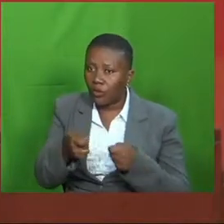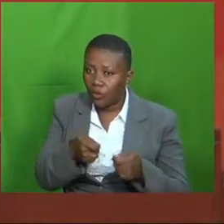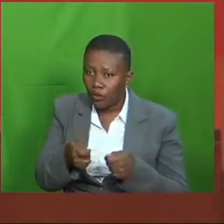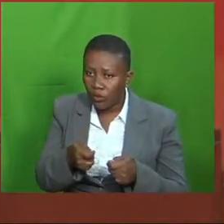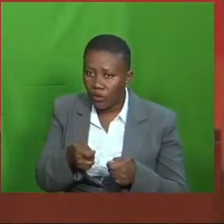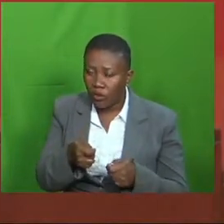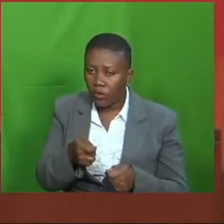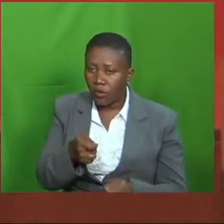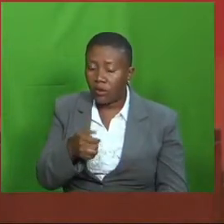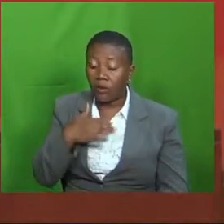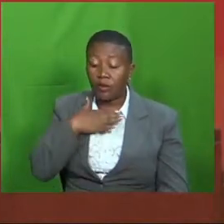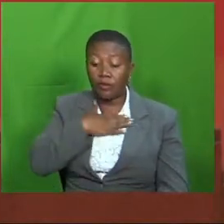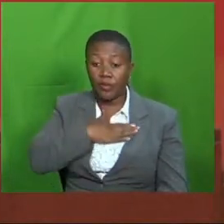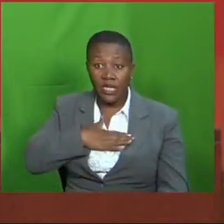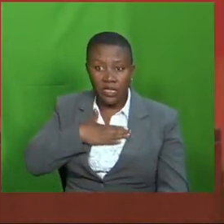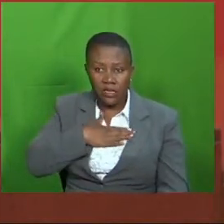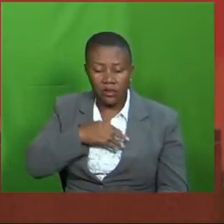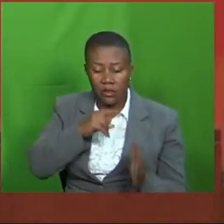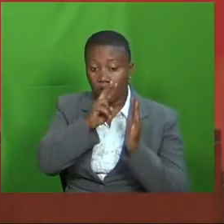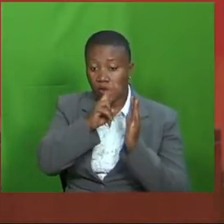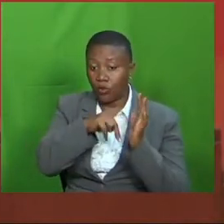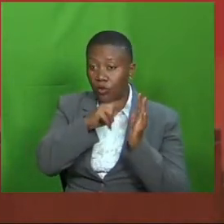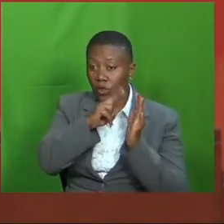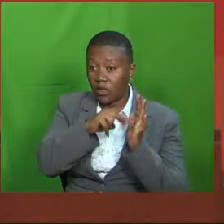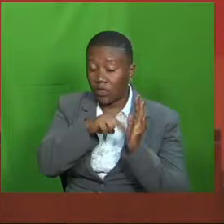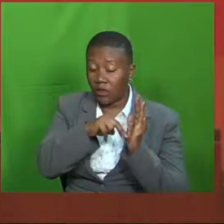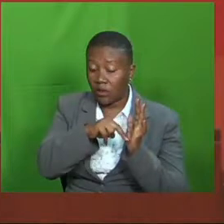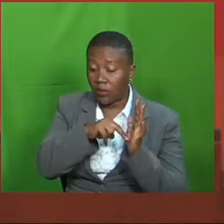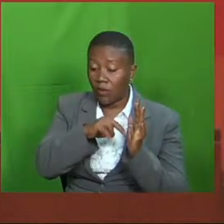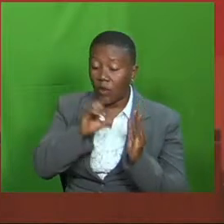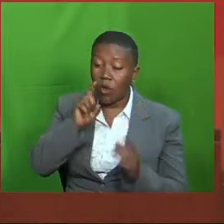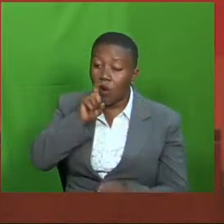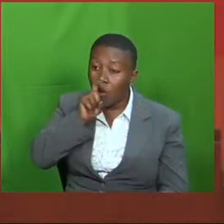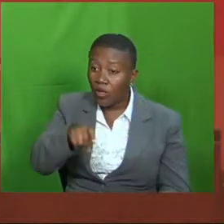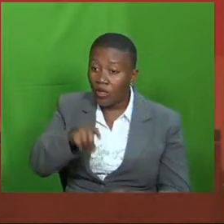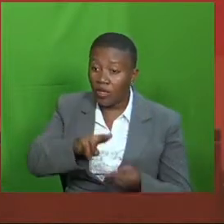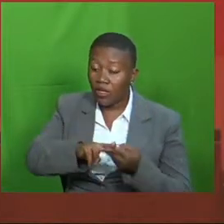Read Order 93.